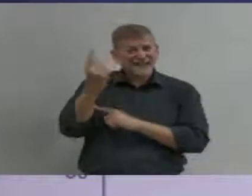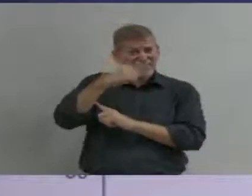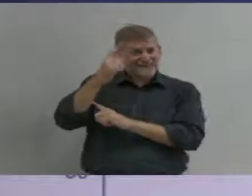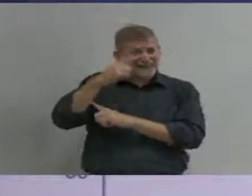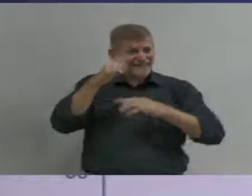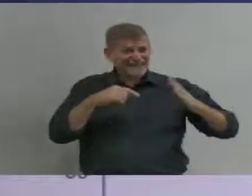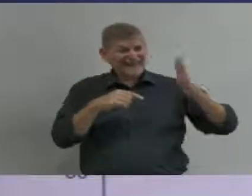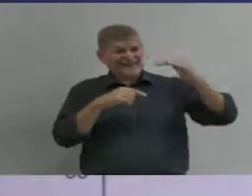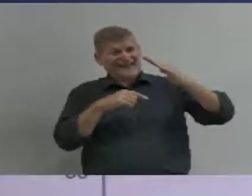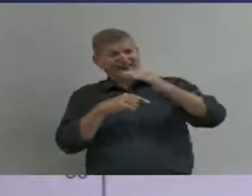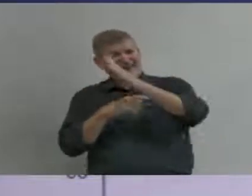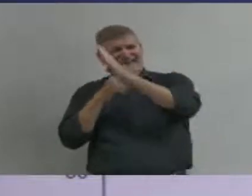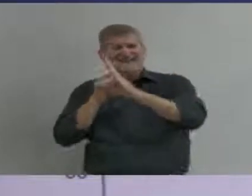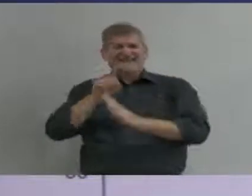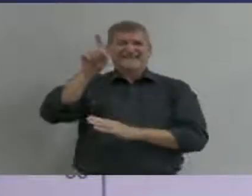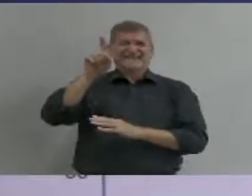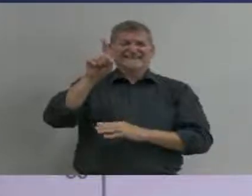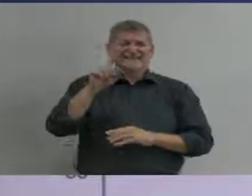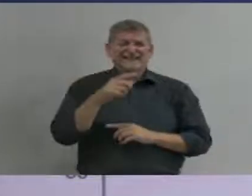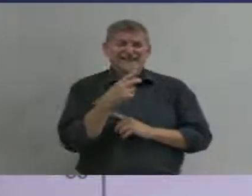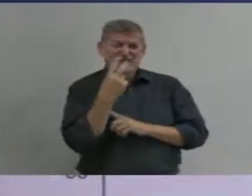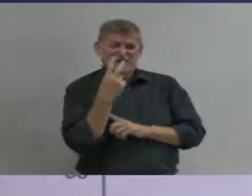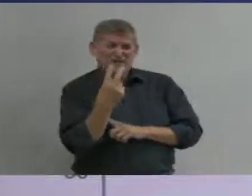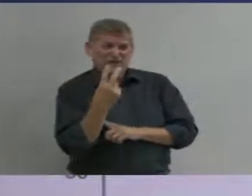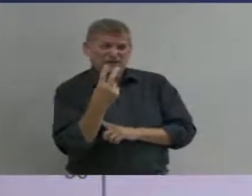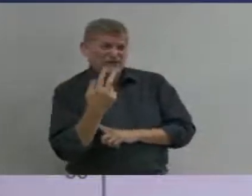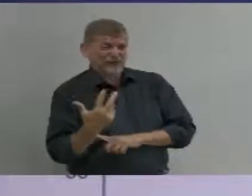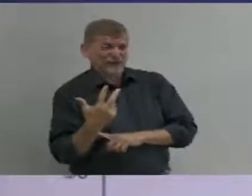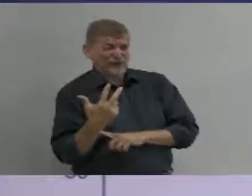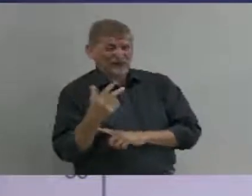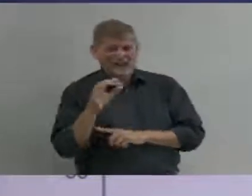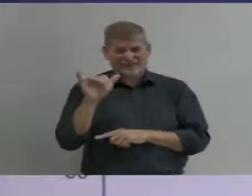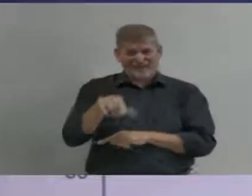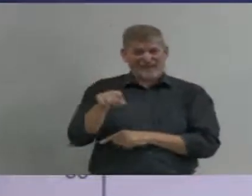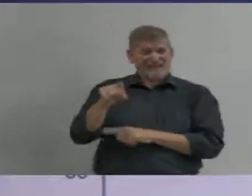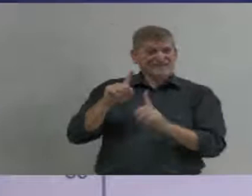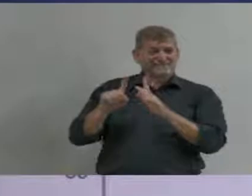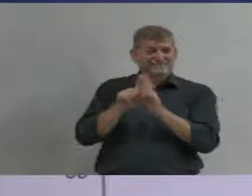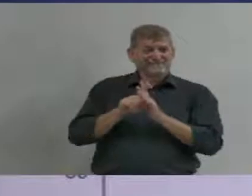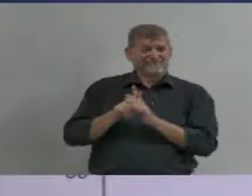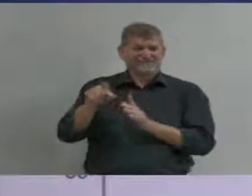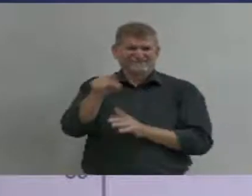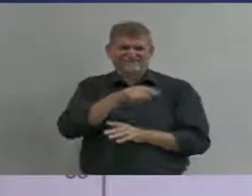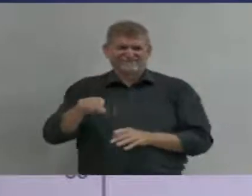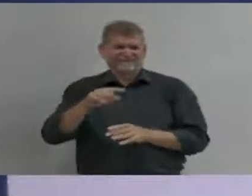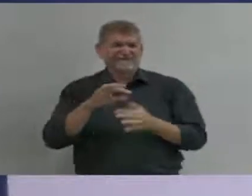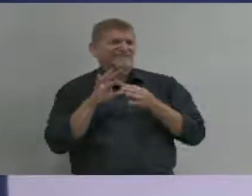About 2/3 of these cases are related to Purdue.